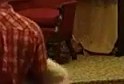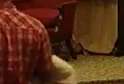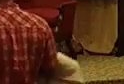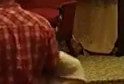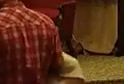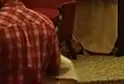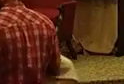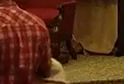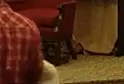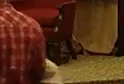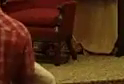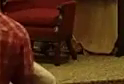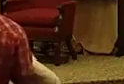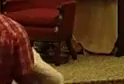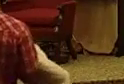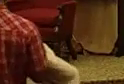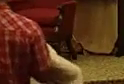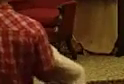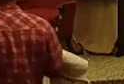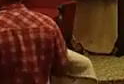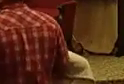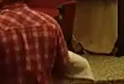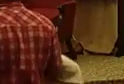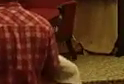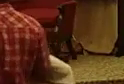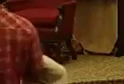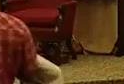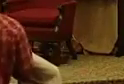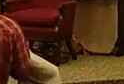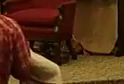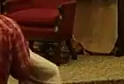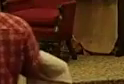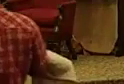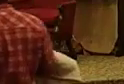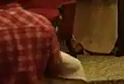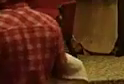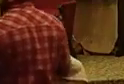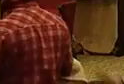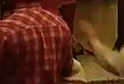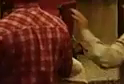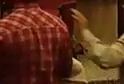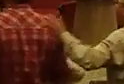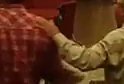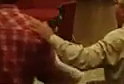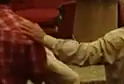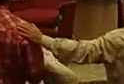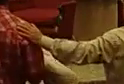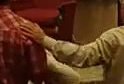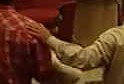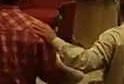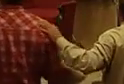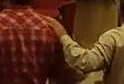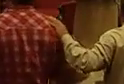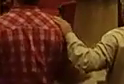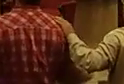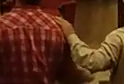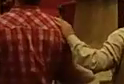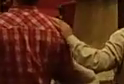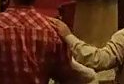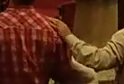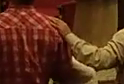My God, in the name of Jesus, in the name of Jesus, in the name of Jesus, in the name of